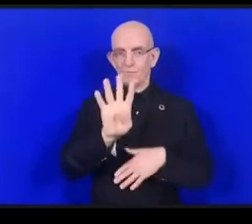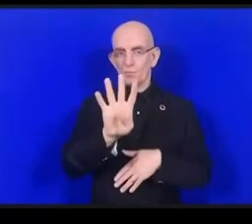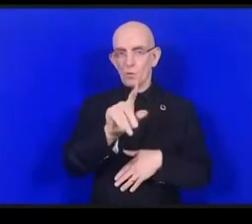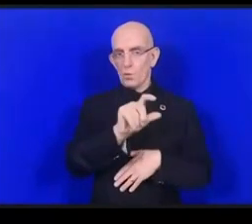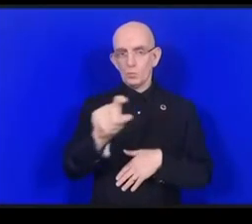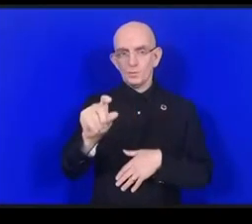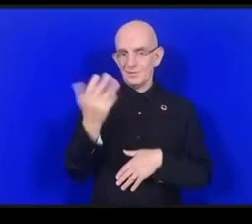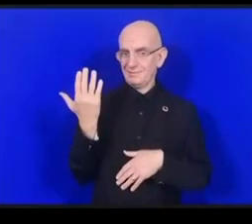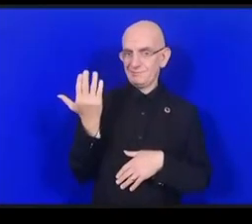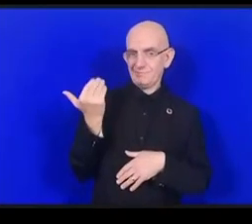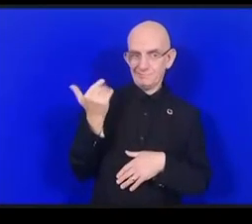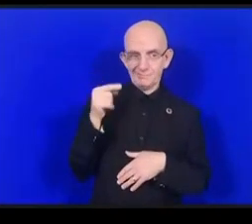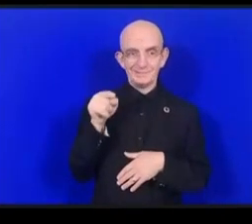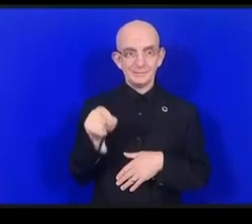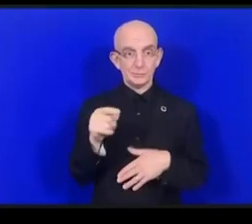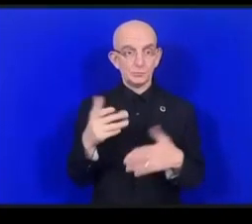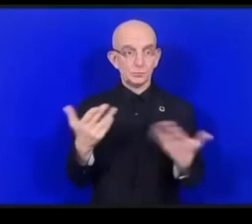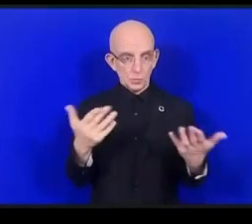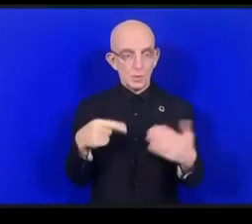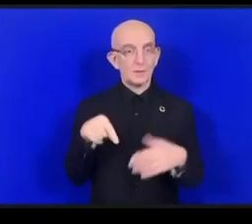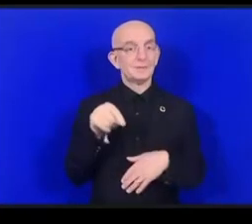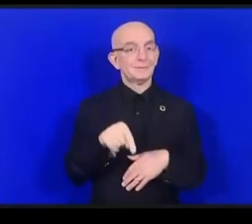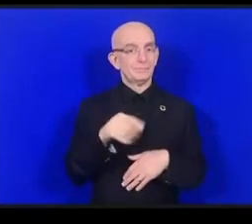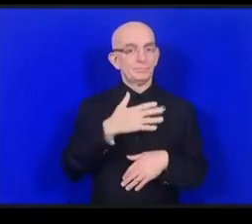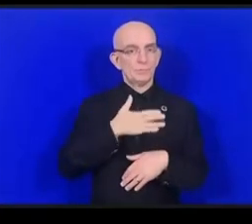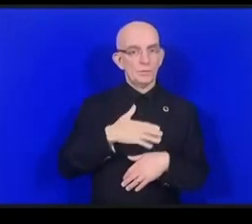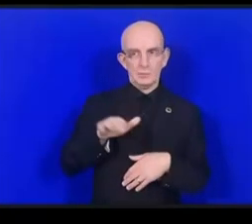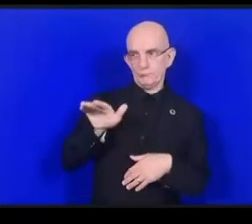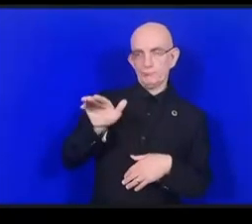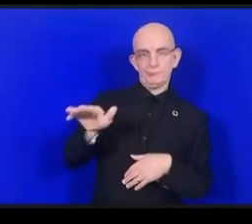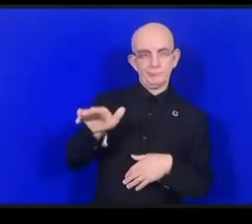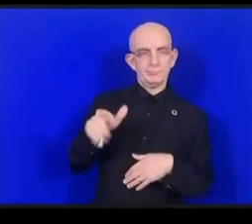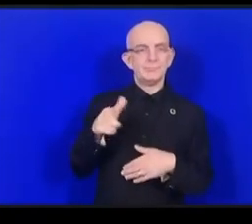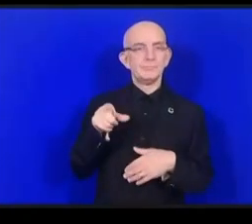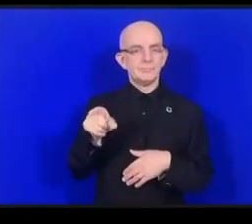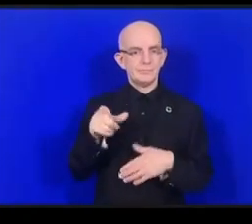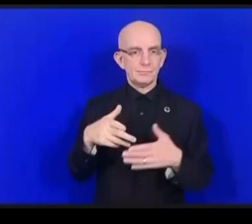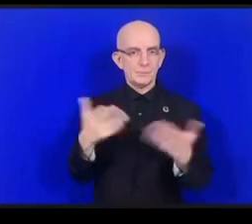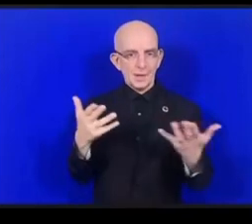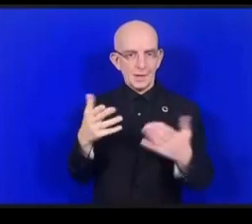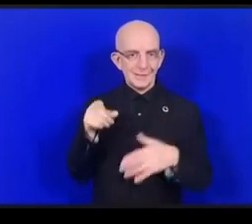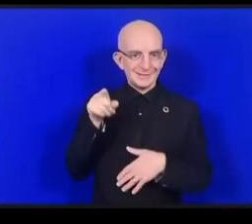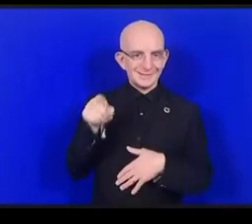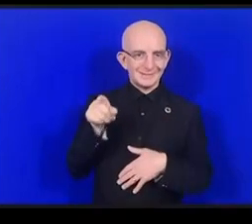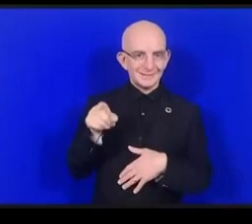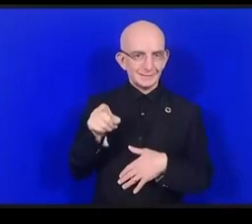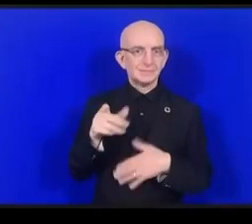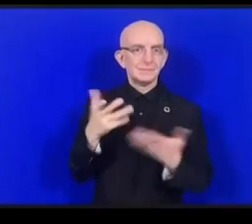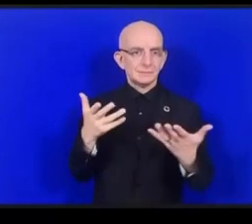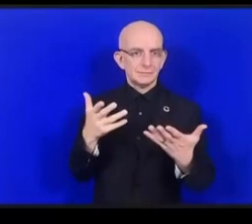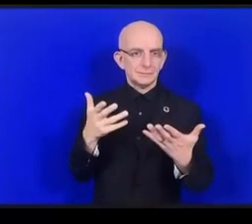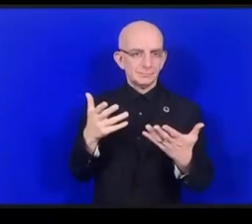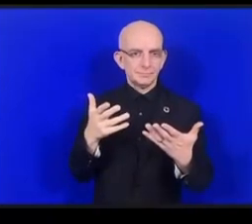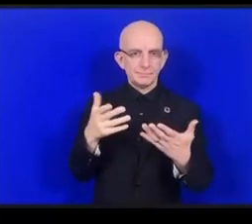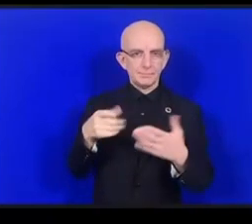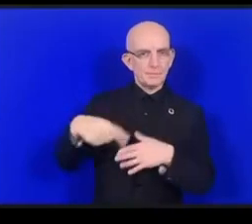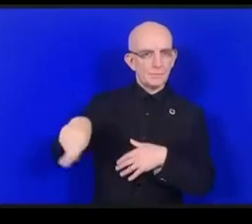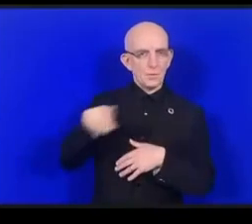that is supposed to be in the room to give their short 90-minute intervention from the microphone right there.